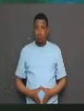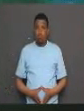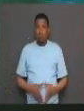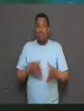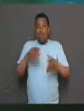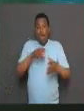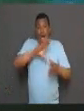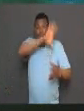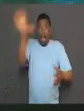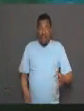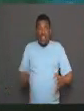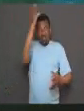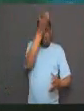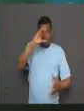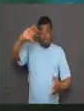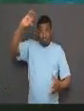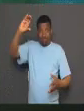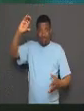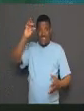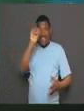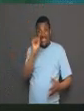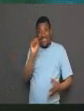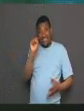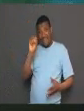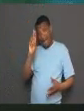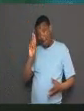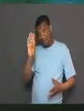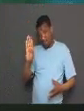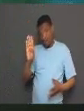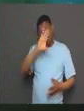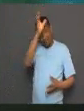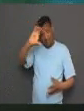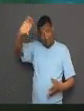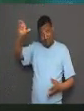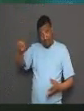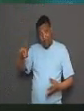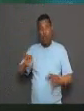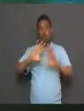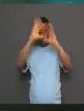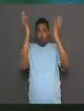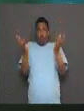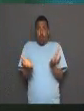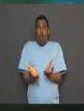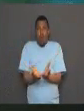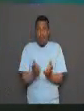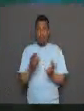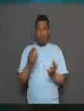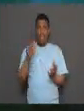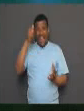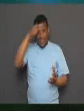Sub-Saharan Africa has been the region hardest hit by the global AIDS epidemic.